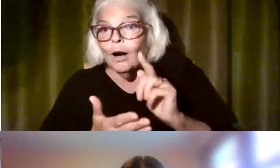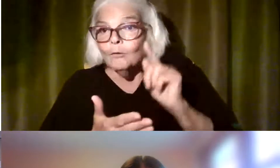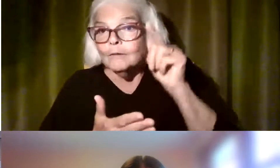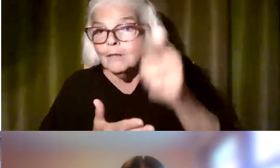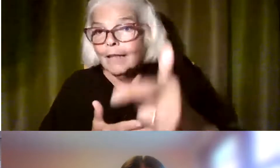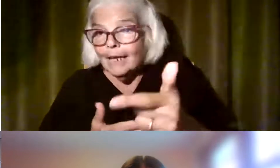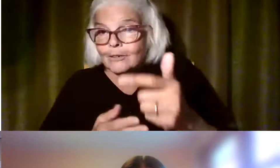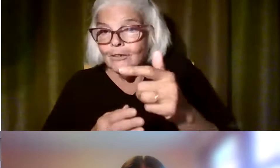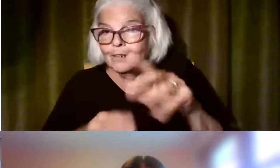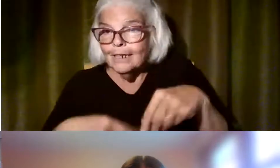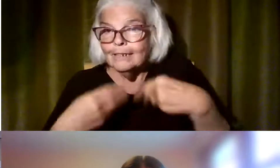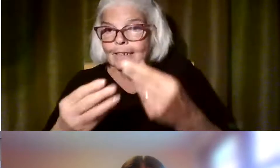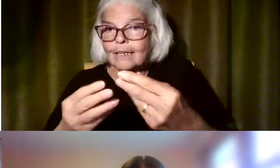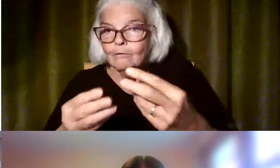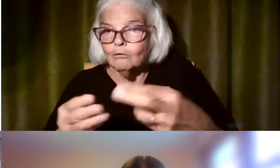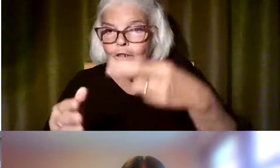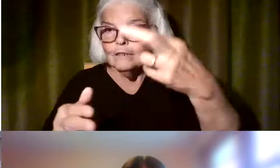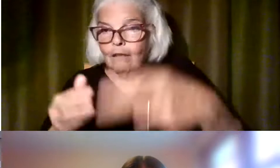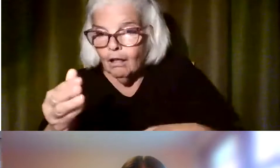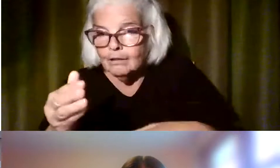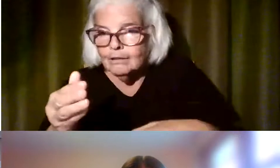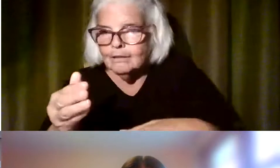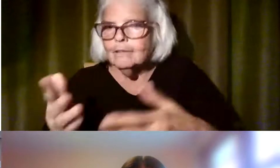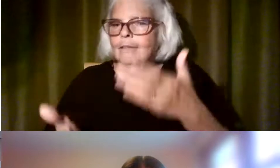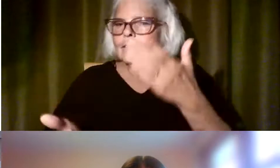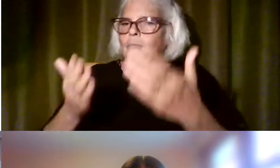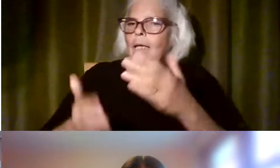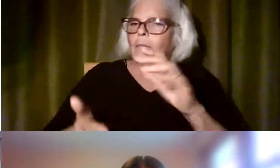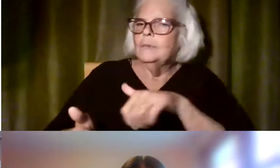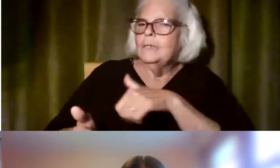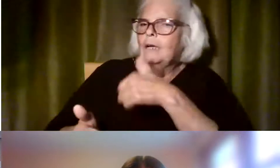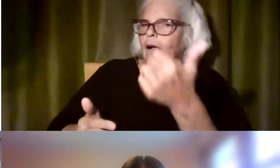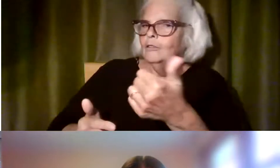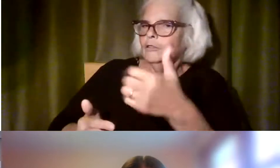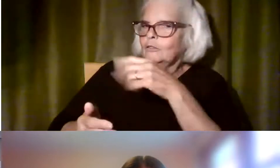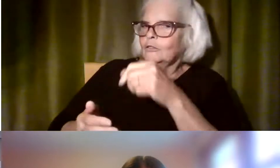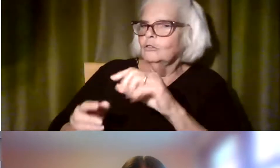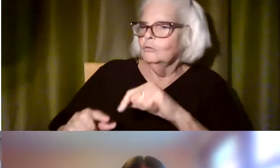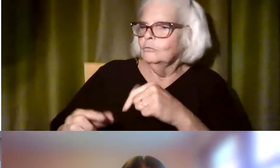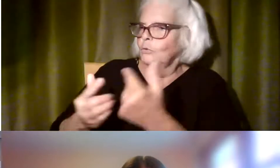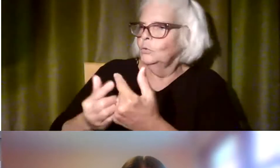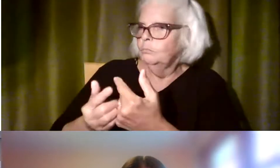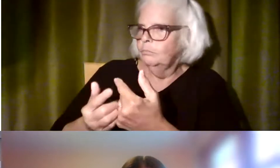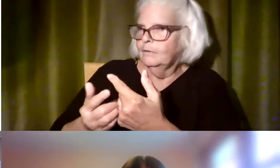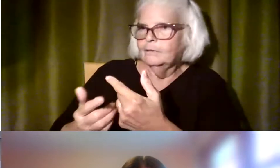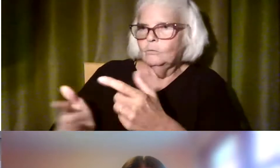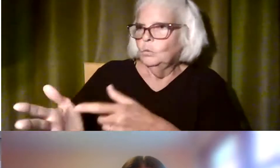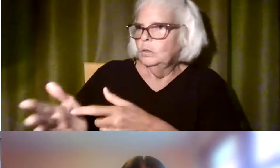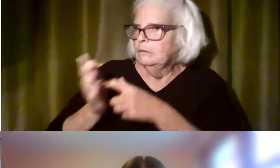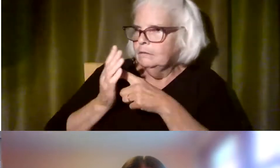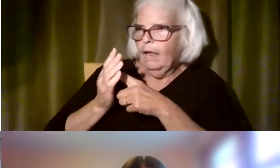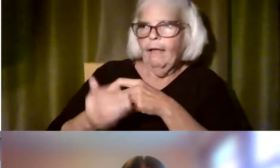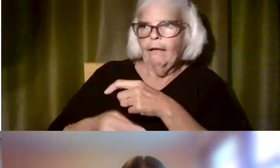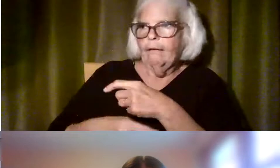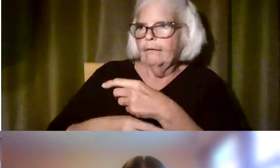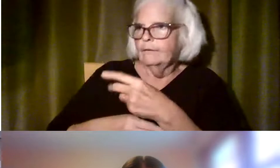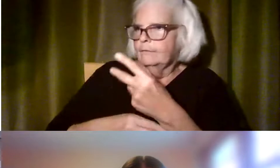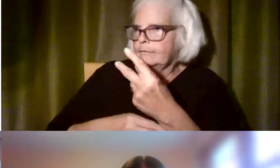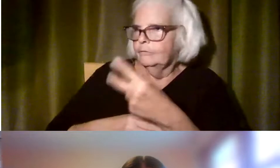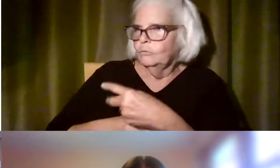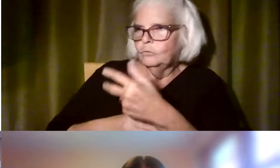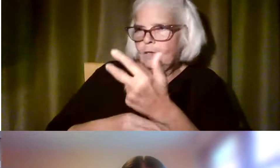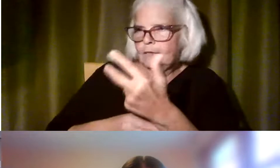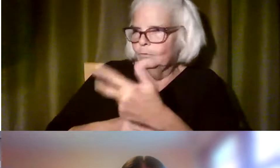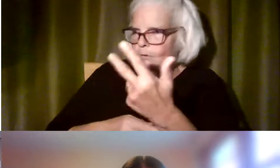for 2 or 3 days because it's getting shipped out to an outside lab. So the simplest answer there is that